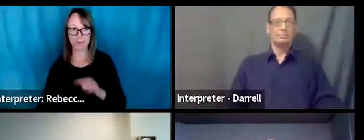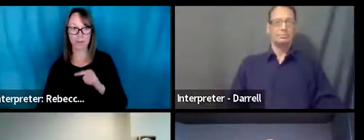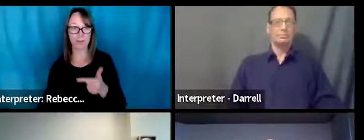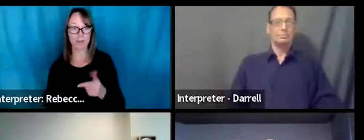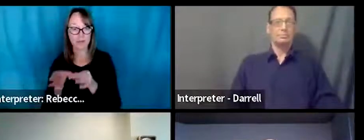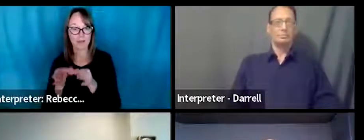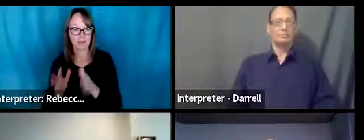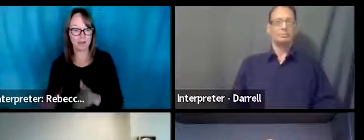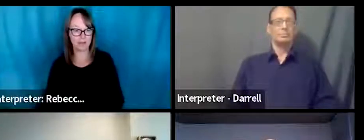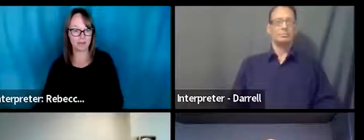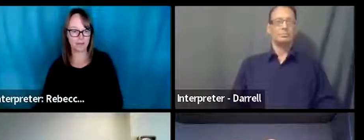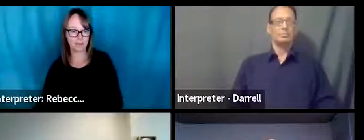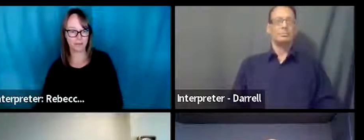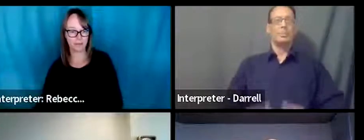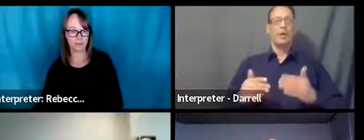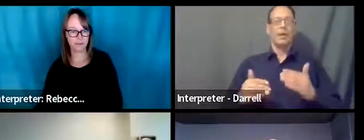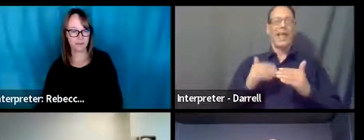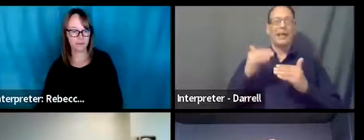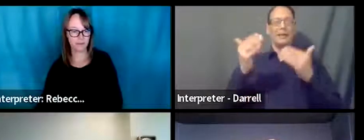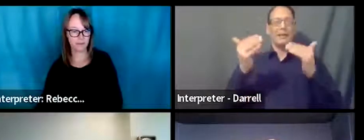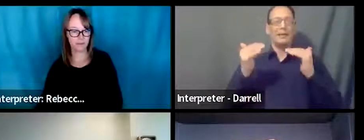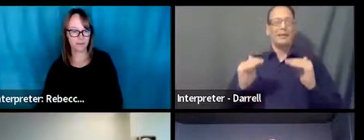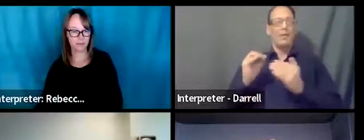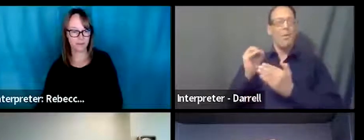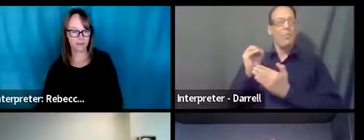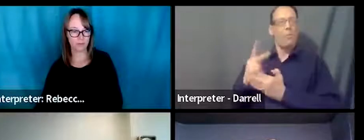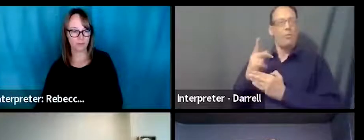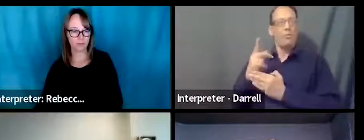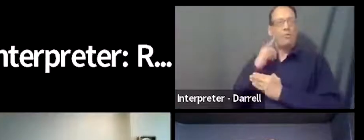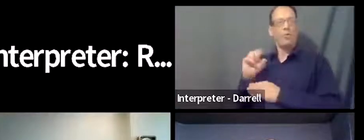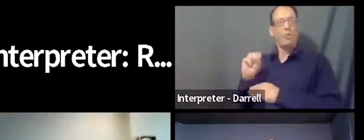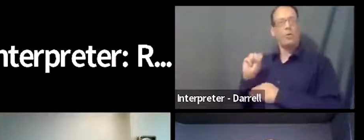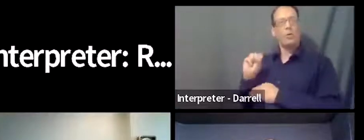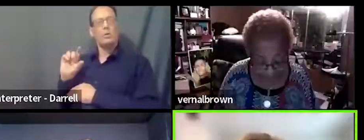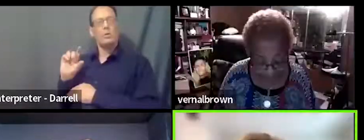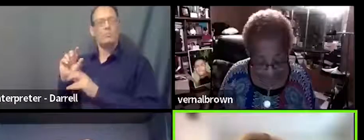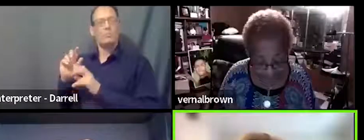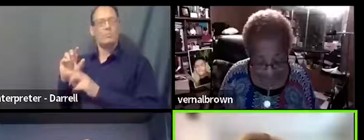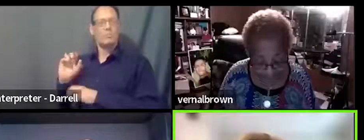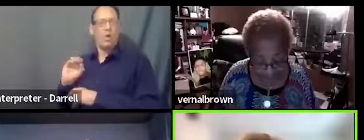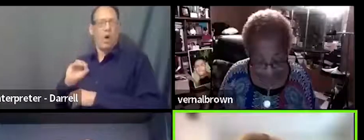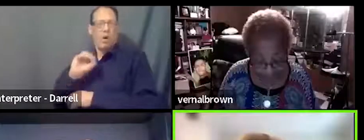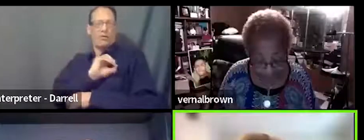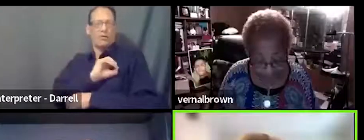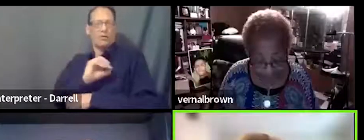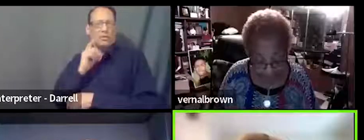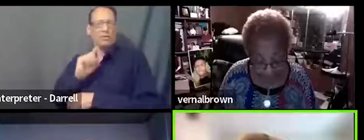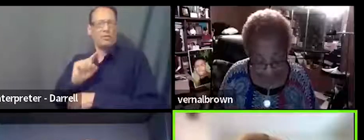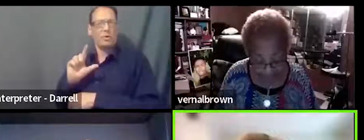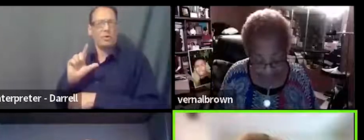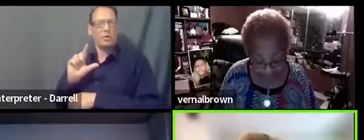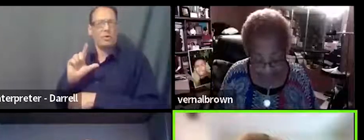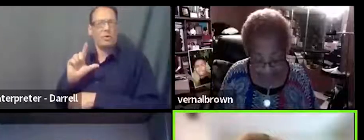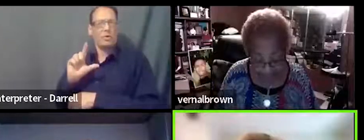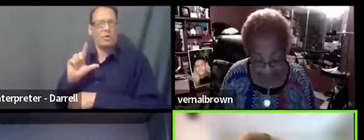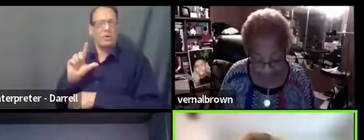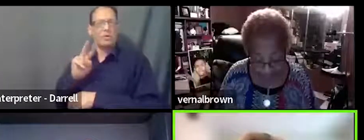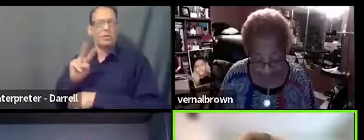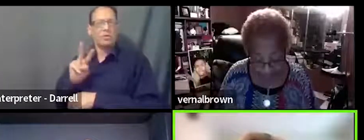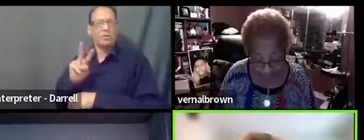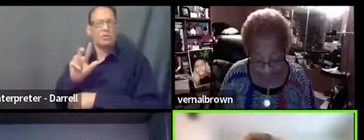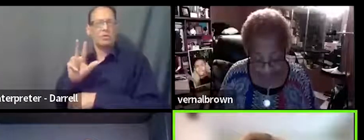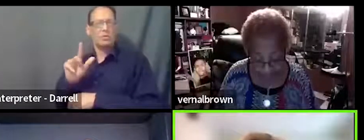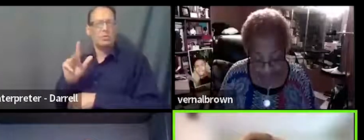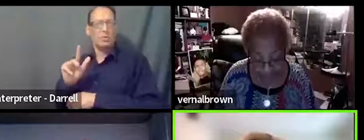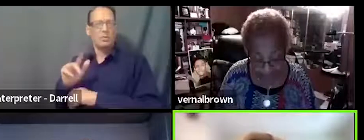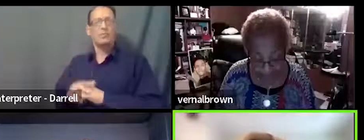So the next item on the agenda is the approval of the slate of officers for 22-23 Board of Commissioners. A virtual